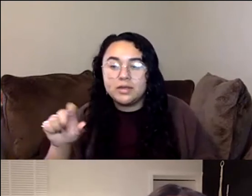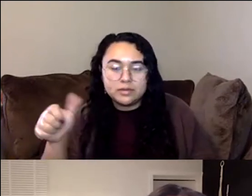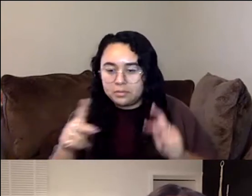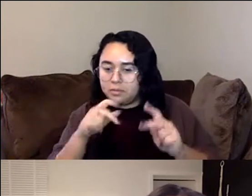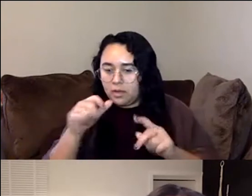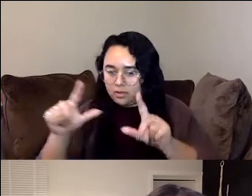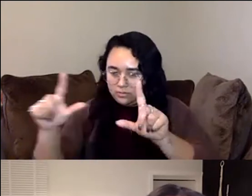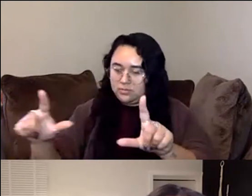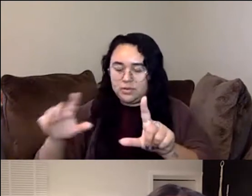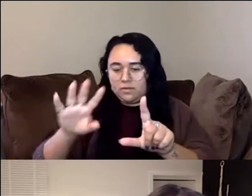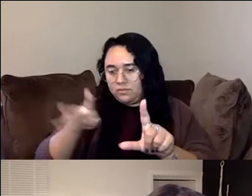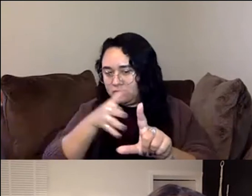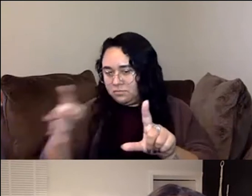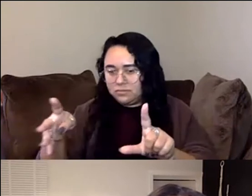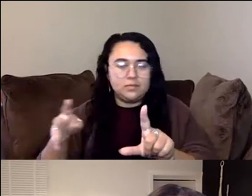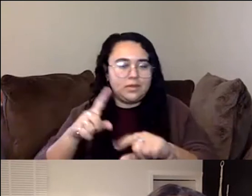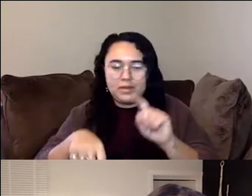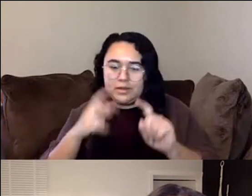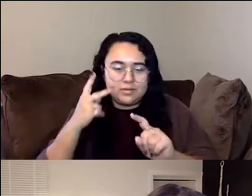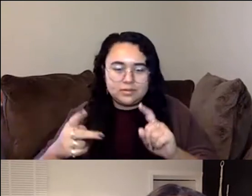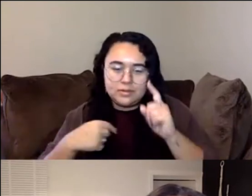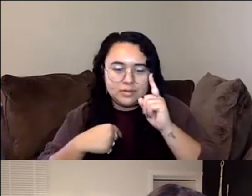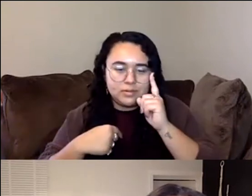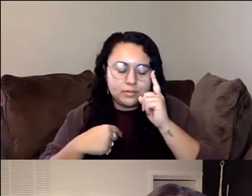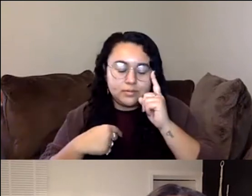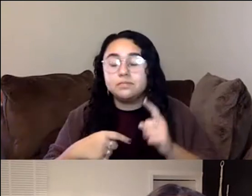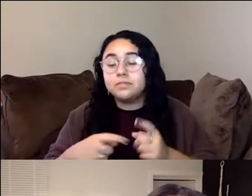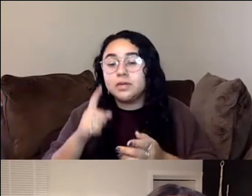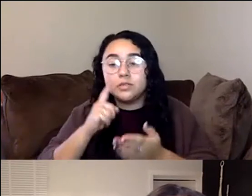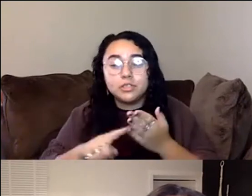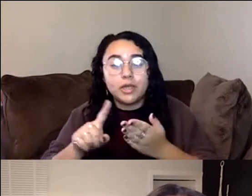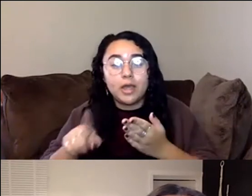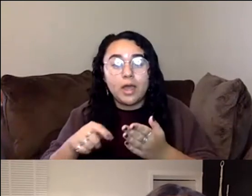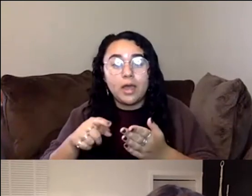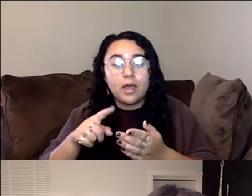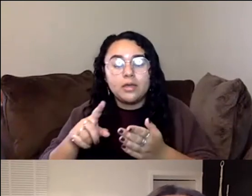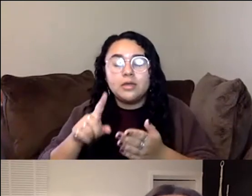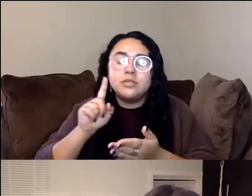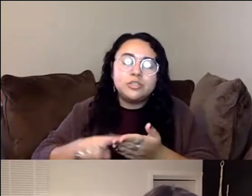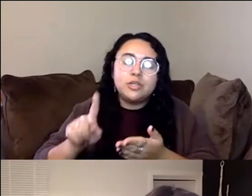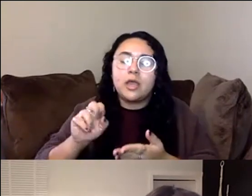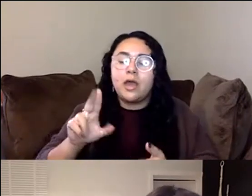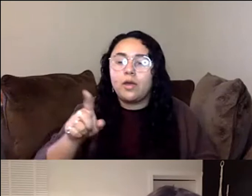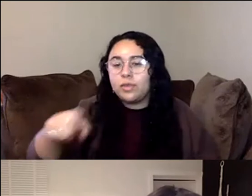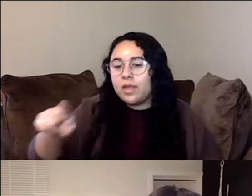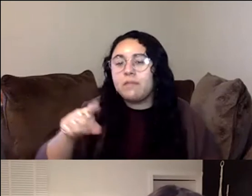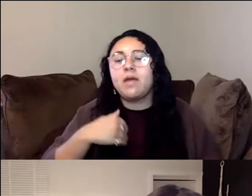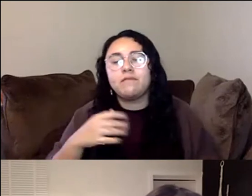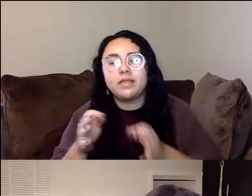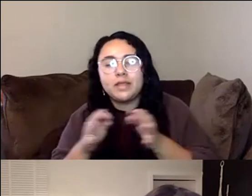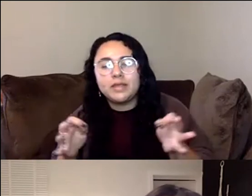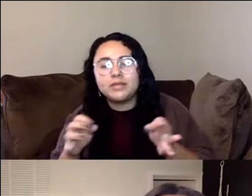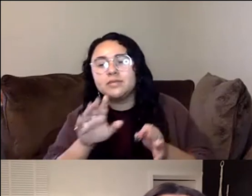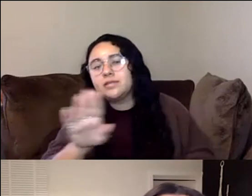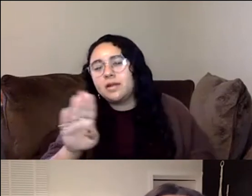the full screen. And check them out. There's a link in the chat to their bios. And Ronnie and Becky, thanks for